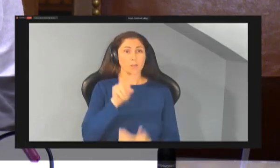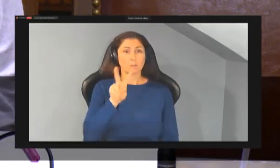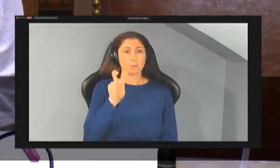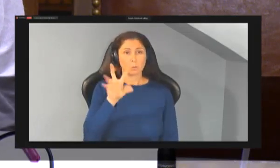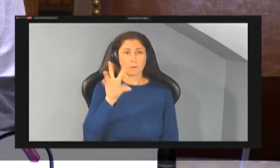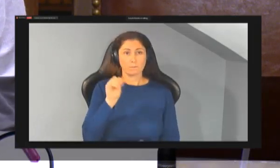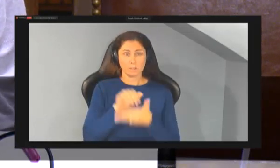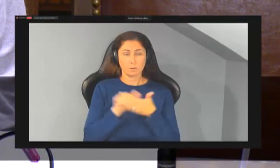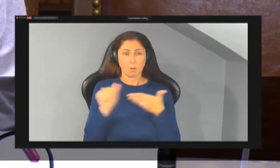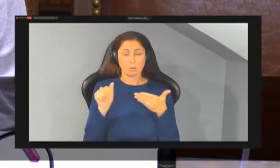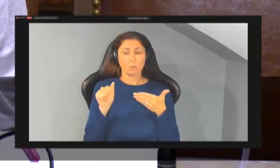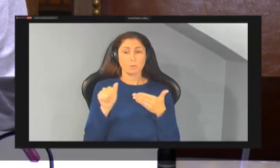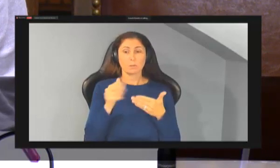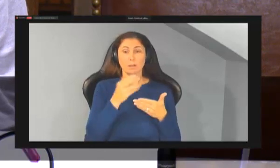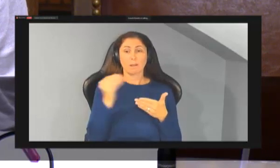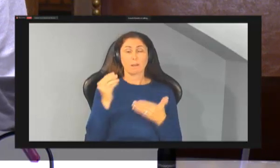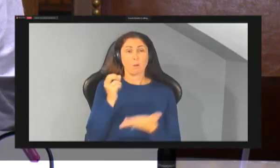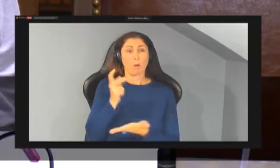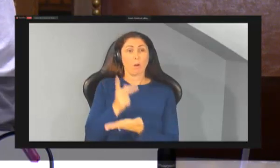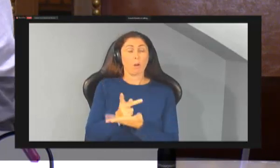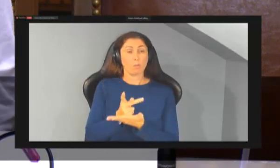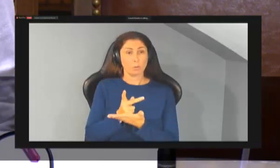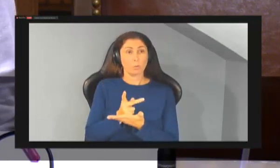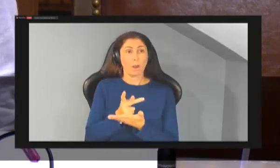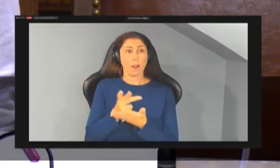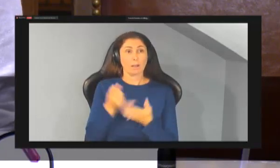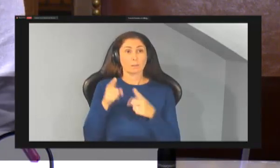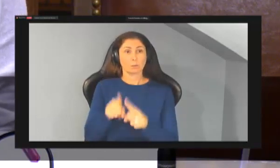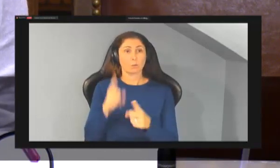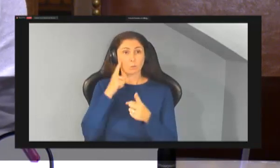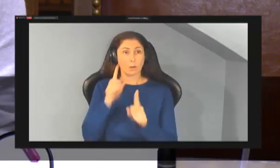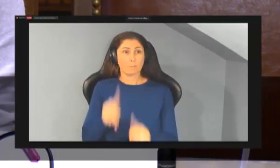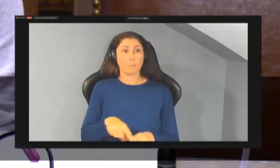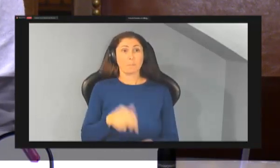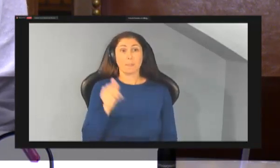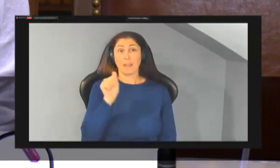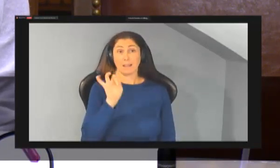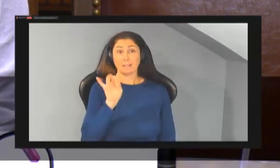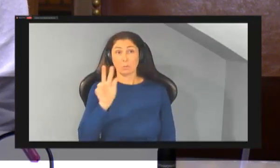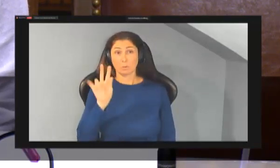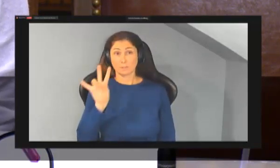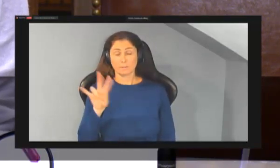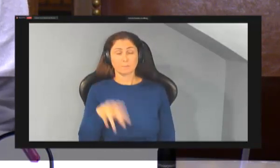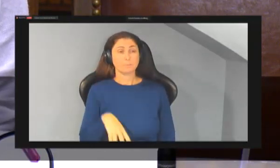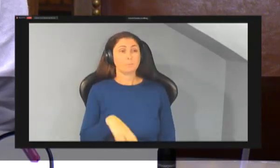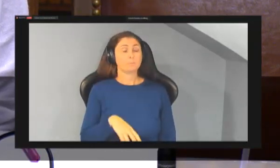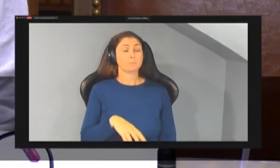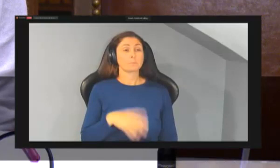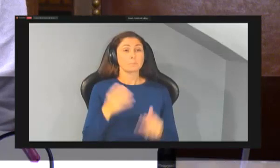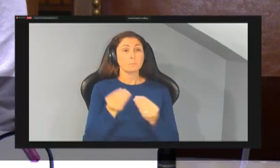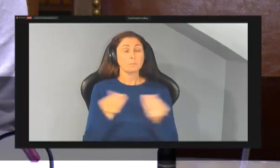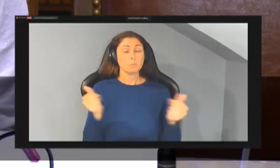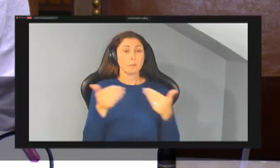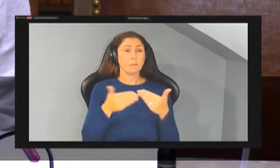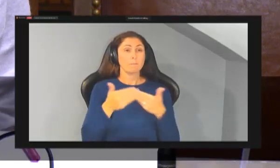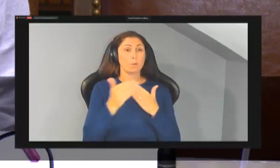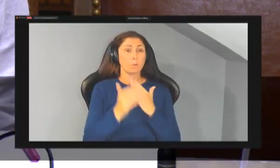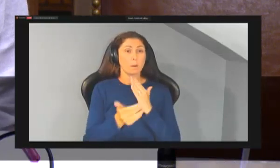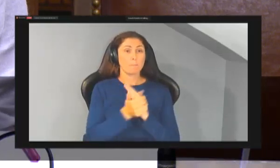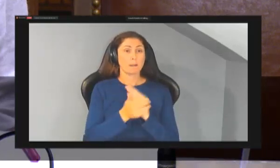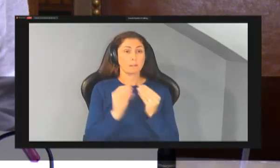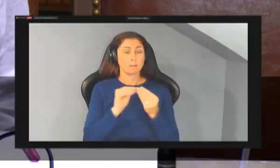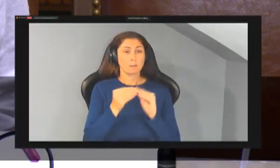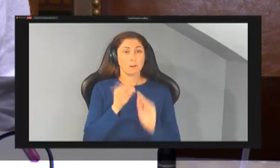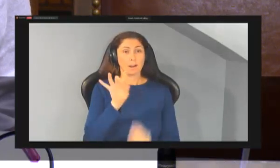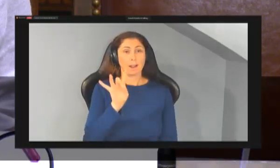$3,250 and authorize subsequent agreements. And Bill 1837, resolution further amending resolution number